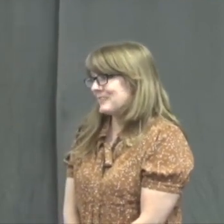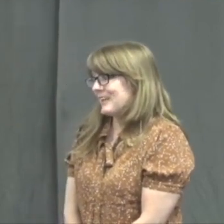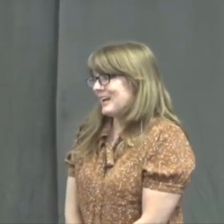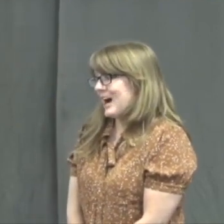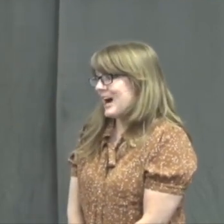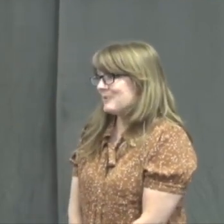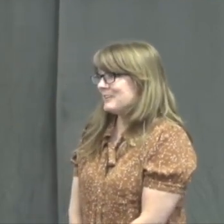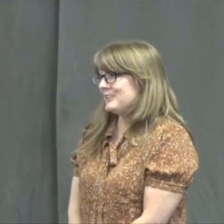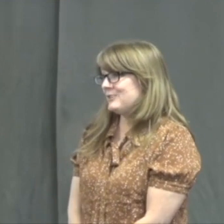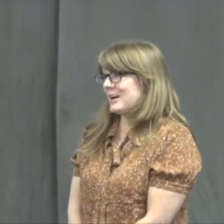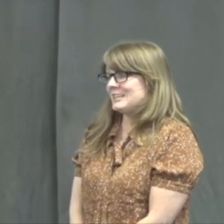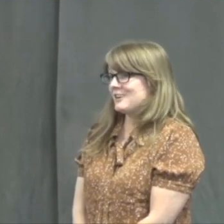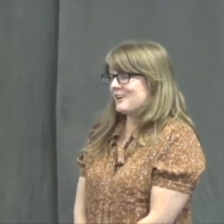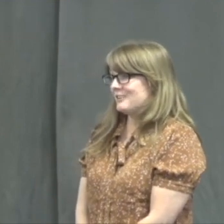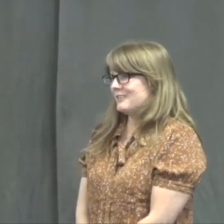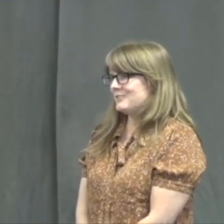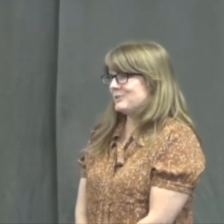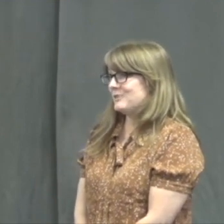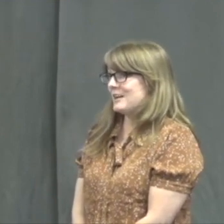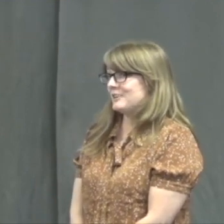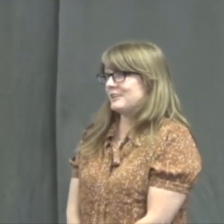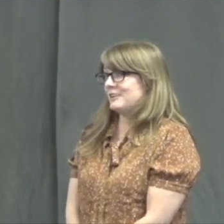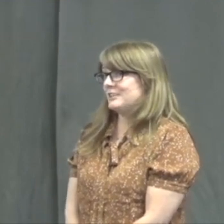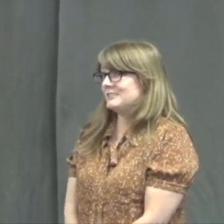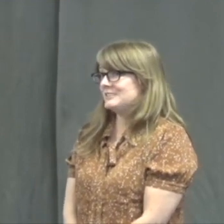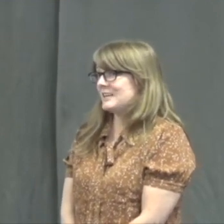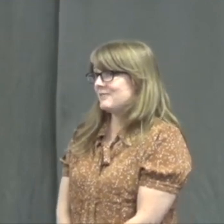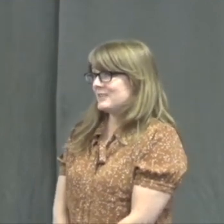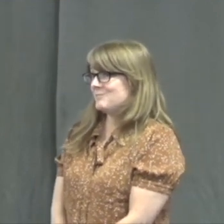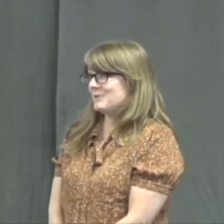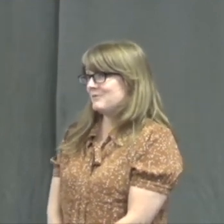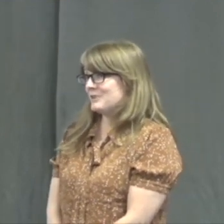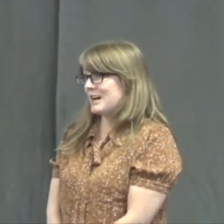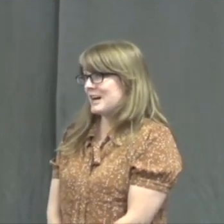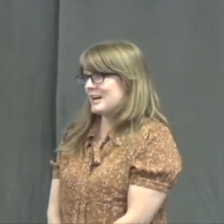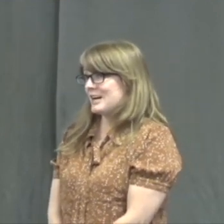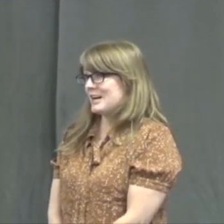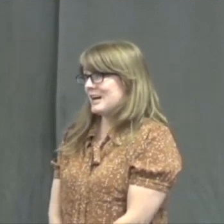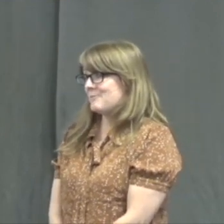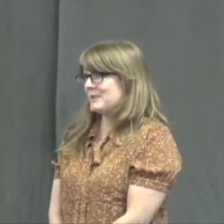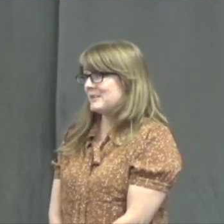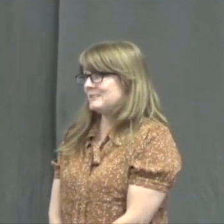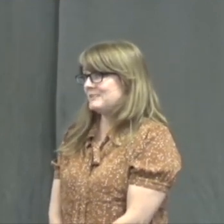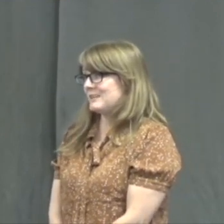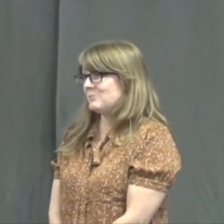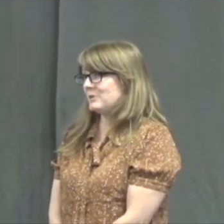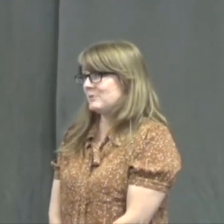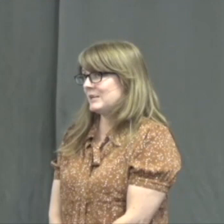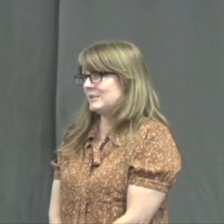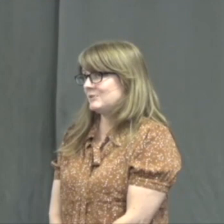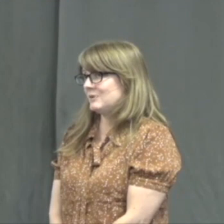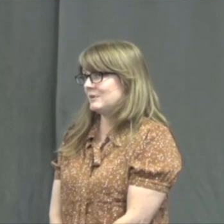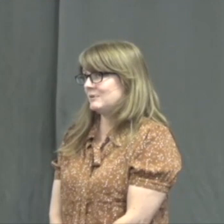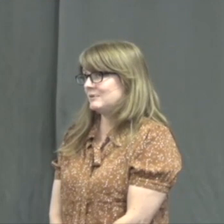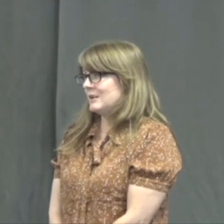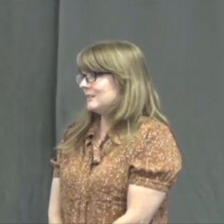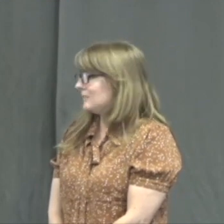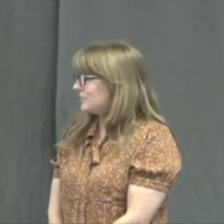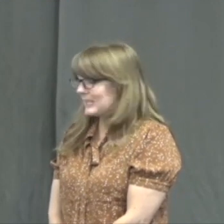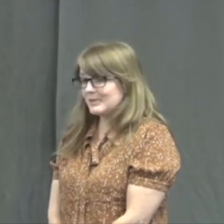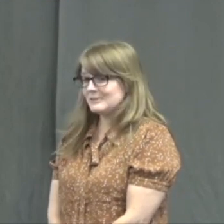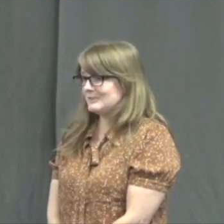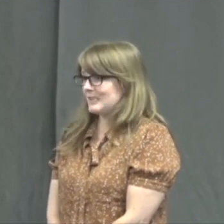I'm with you. I think all of us would rather save them before that happens and put money towards